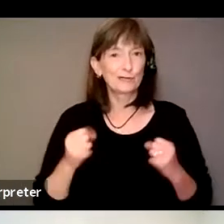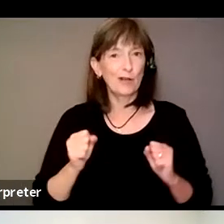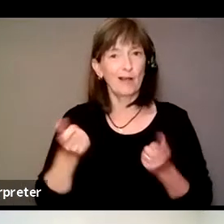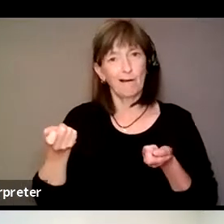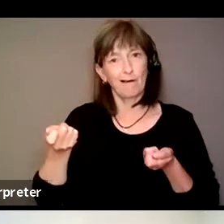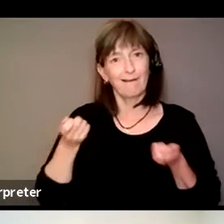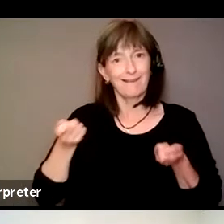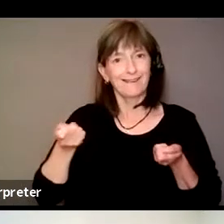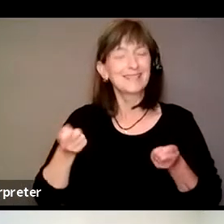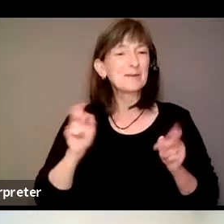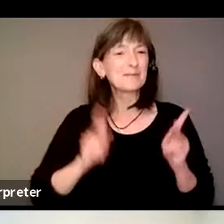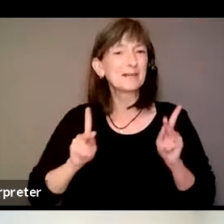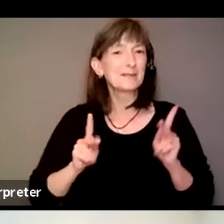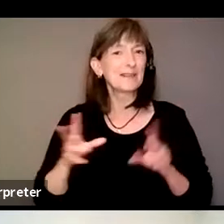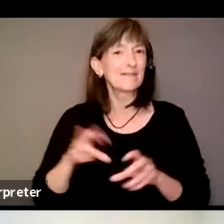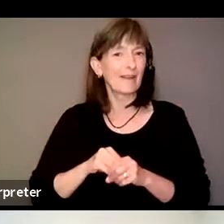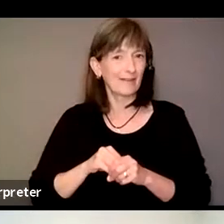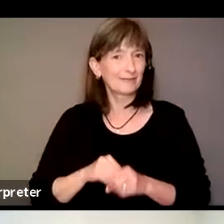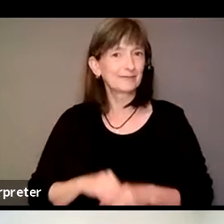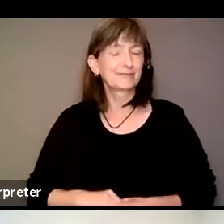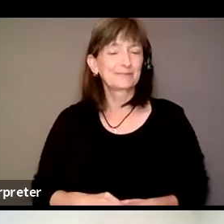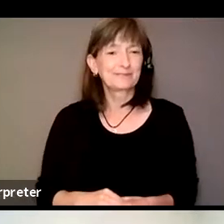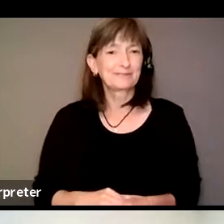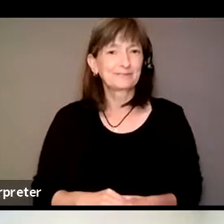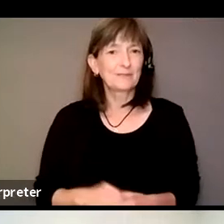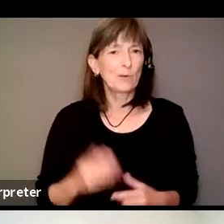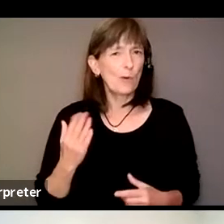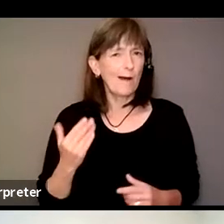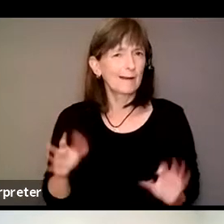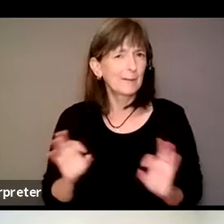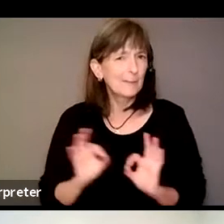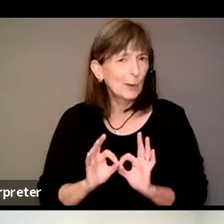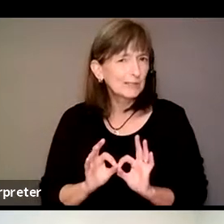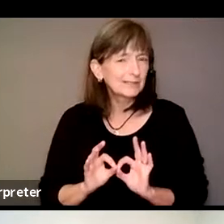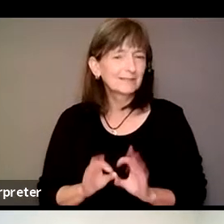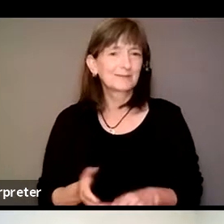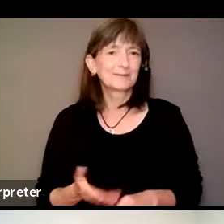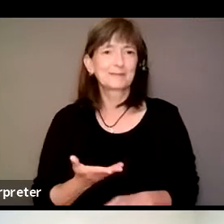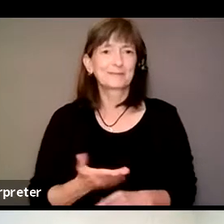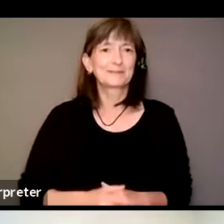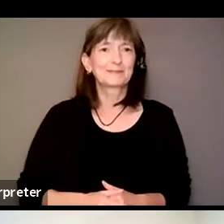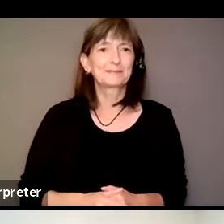should be involved, why it matters to be part of this conversation and part of municipal councils.